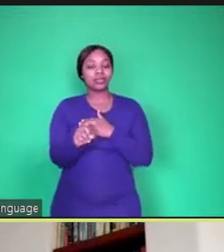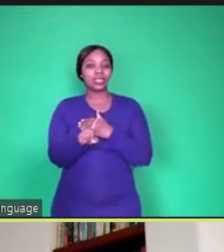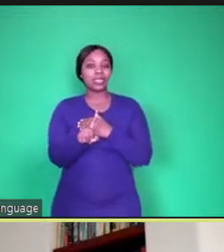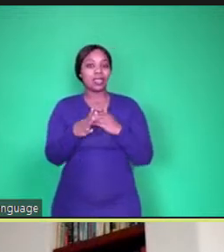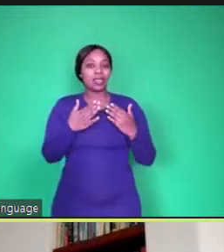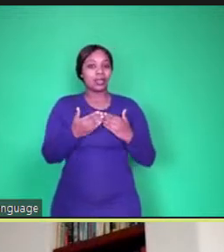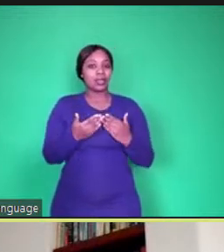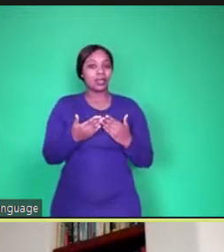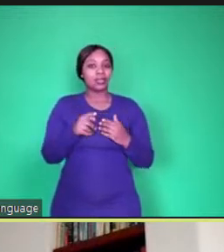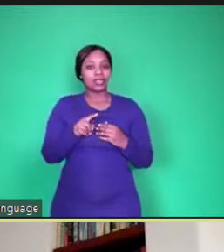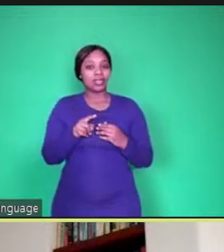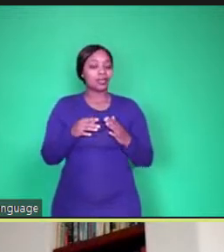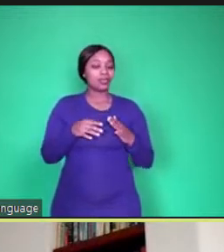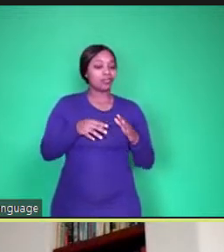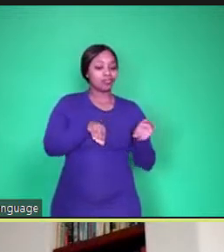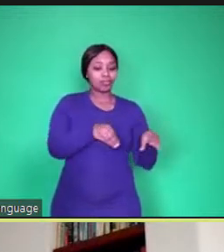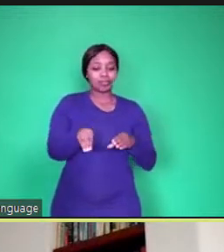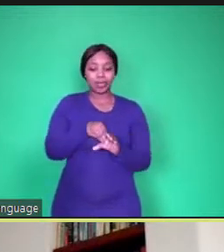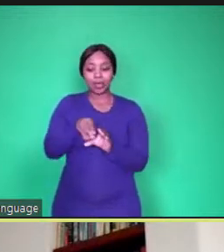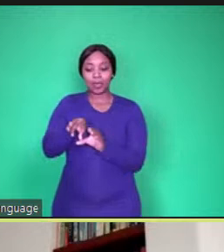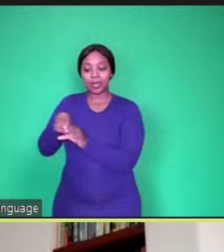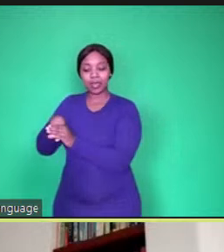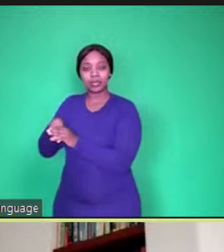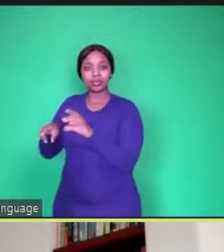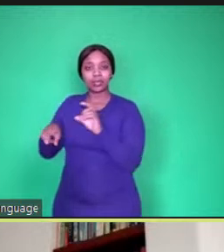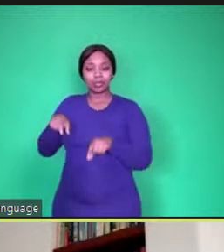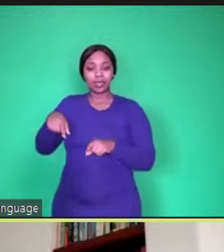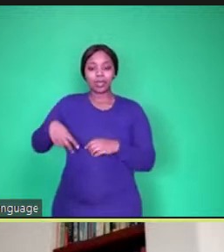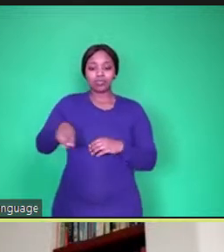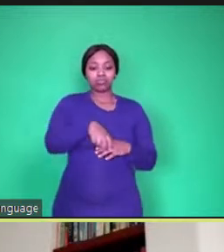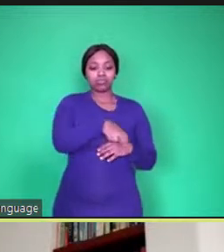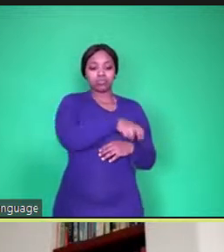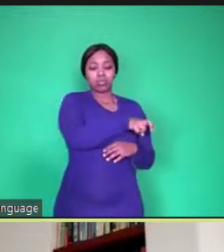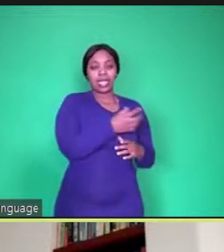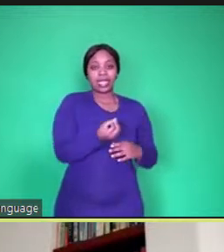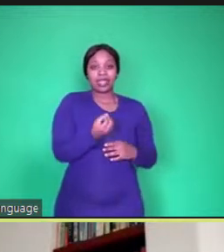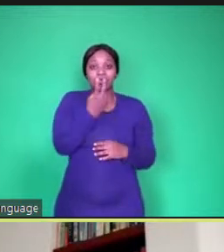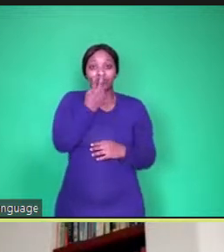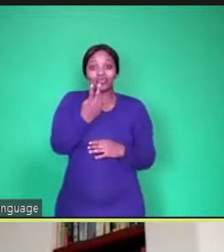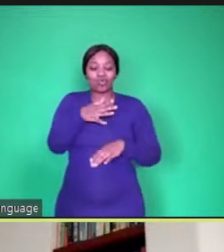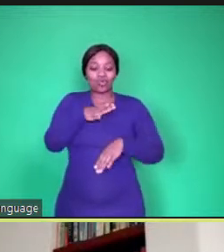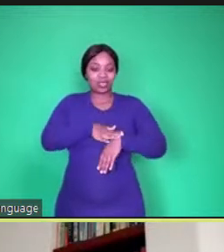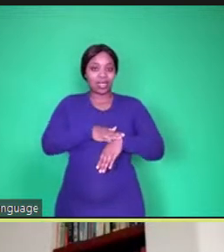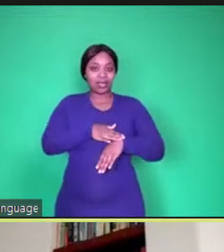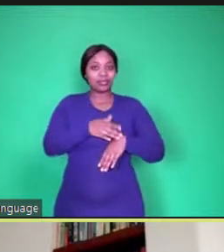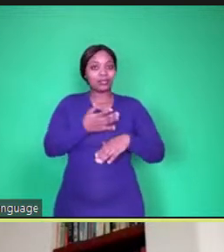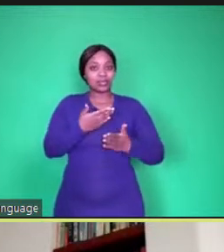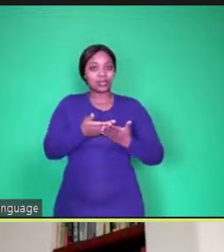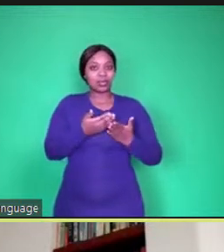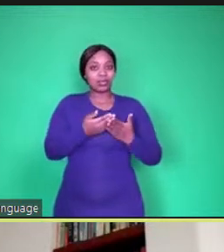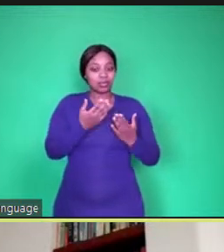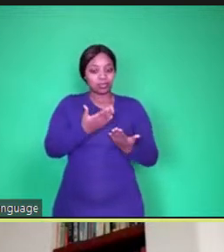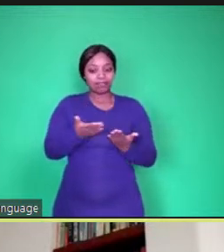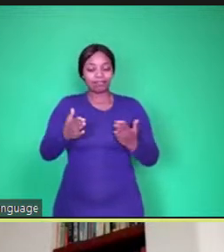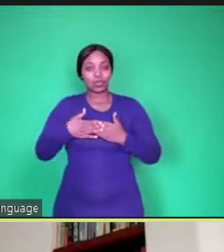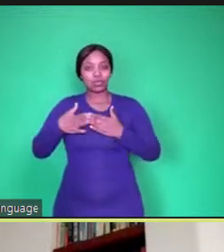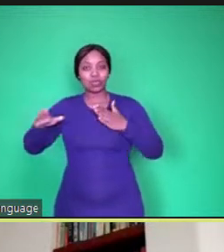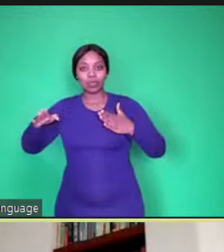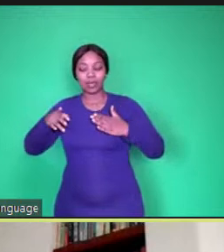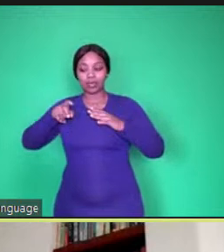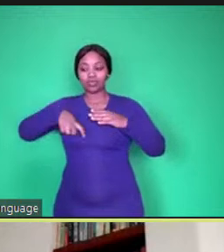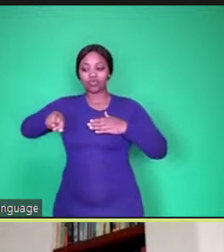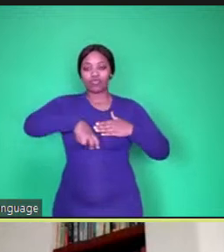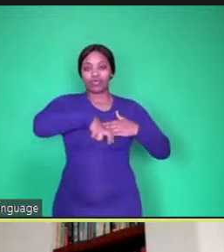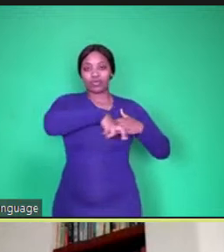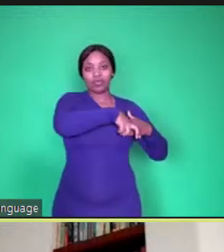of mobility that occurred during these 2 grace periods. So in March and in May, it's estimated